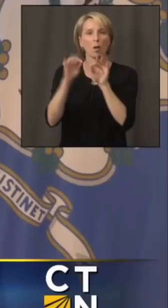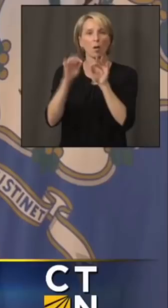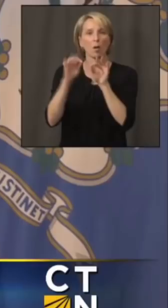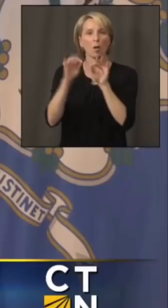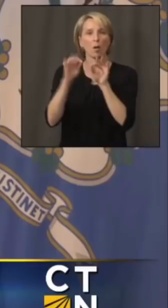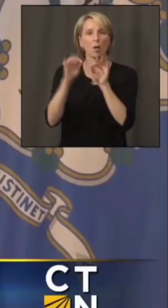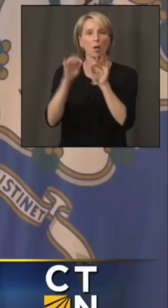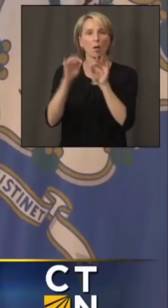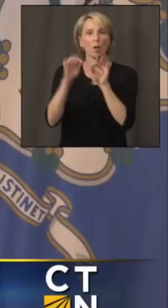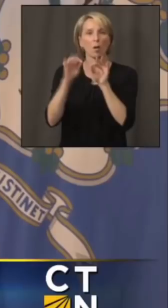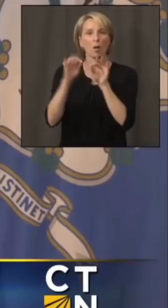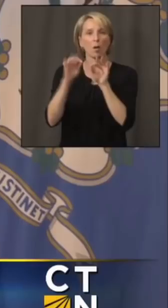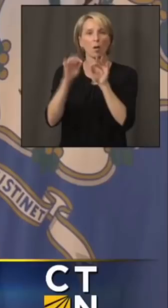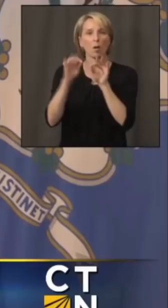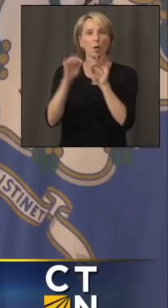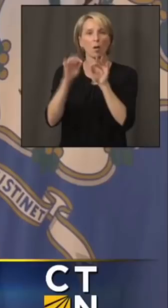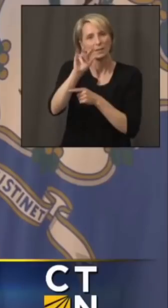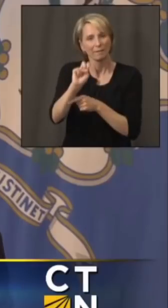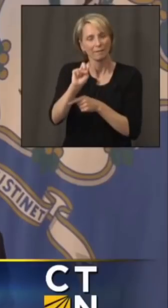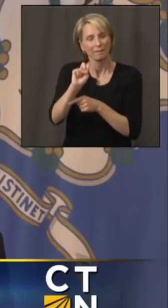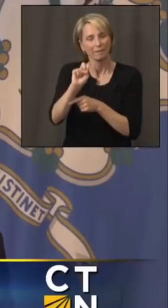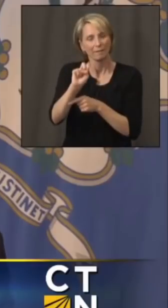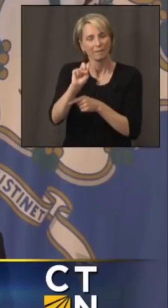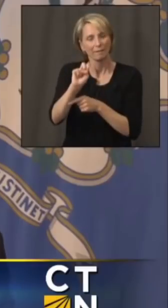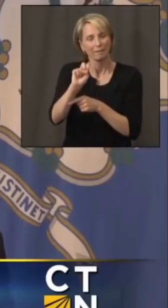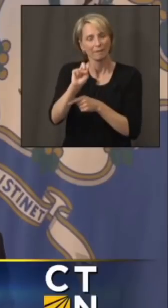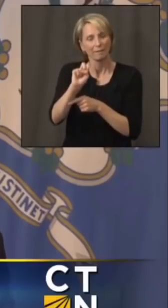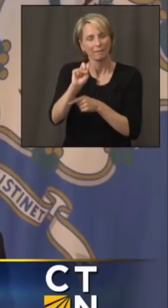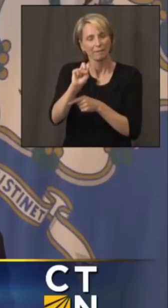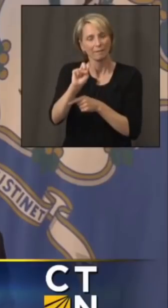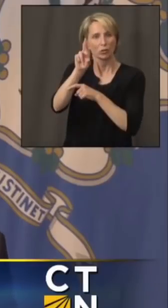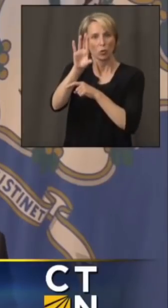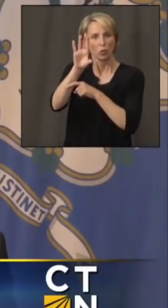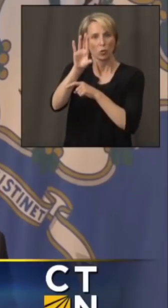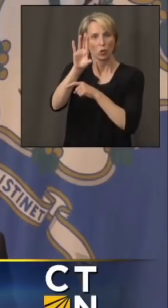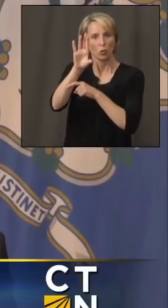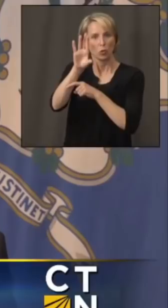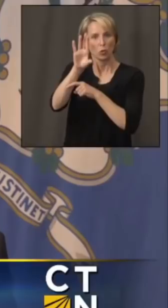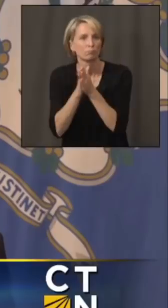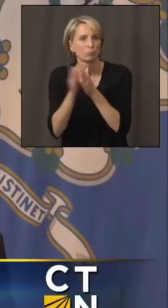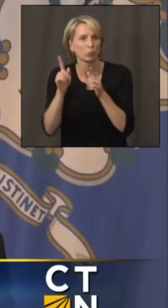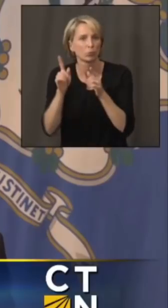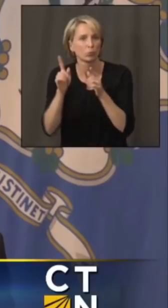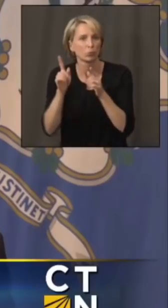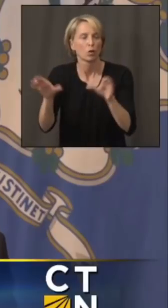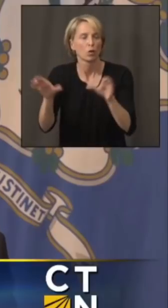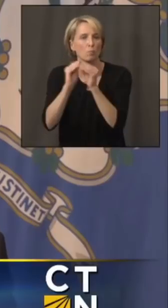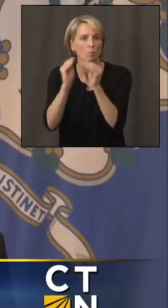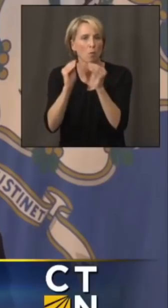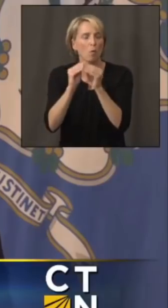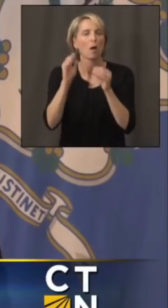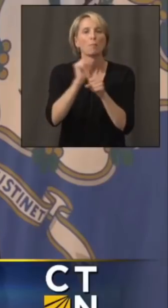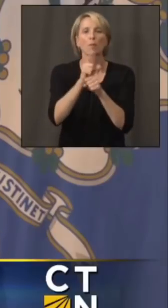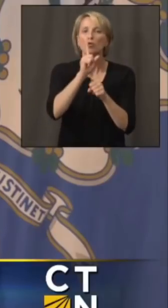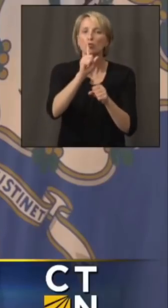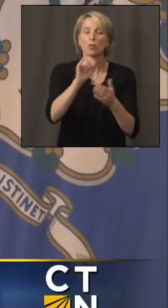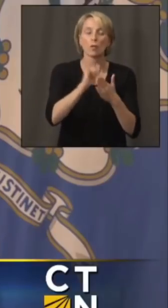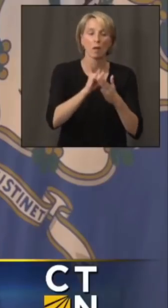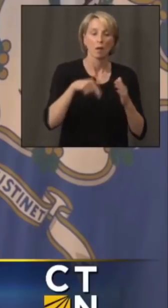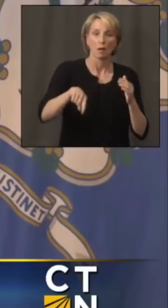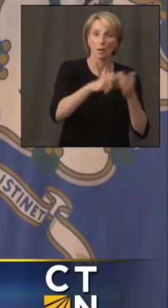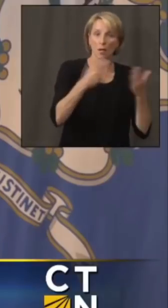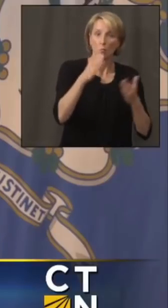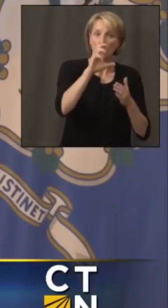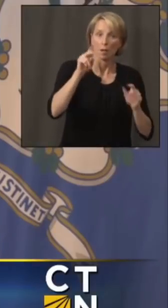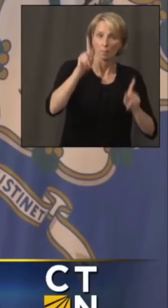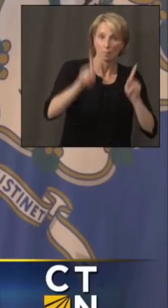that Eversource and the customers are all 100% aligned in terms of the risks and reward of